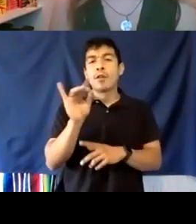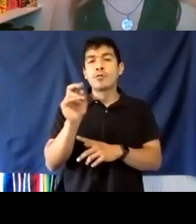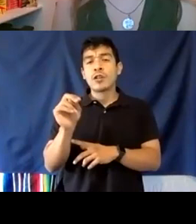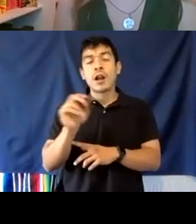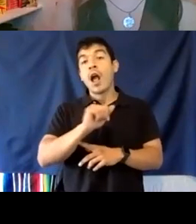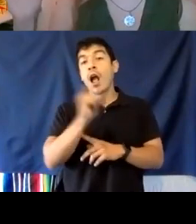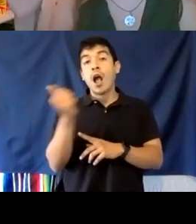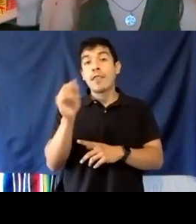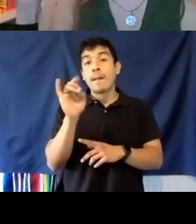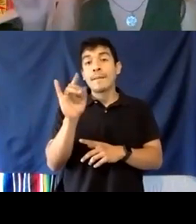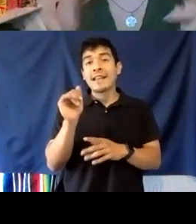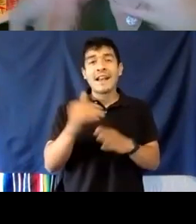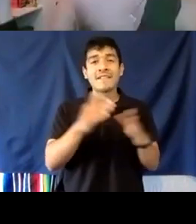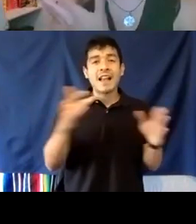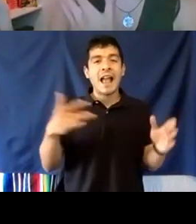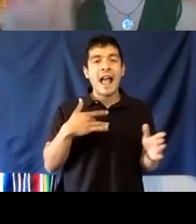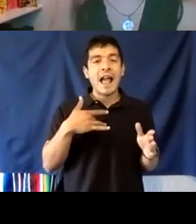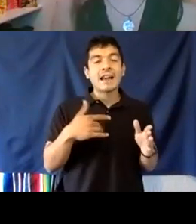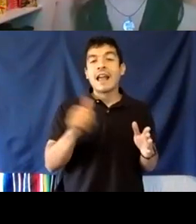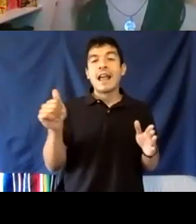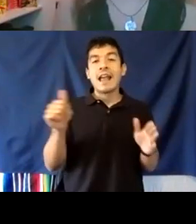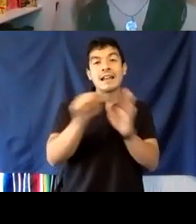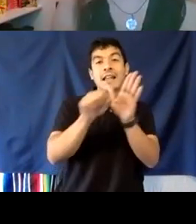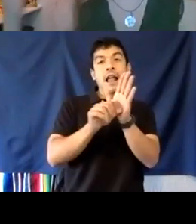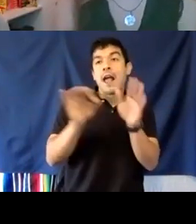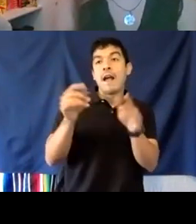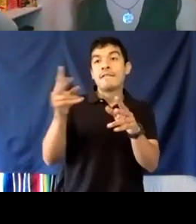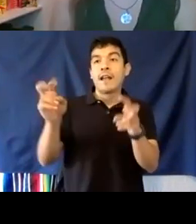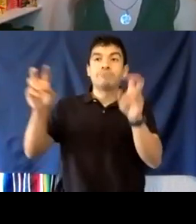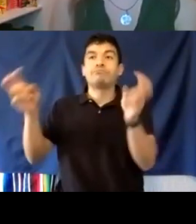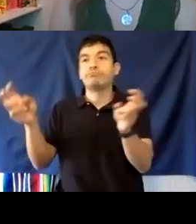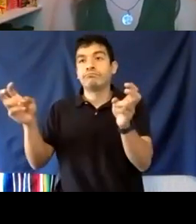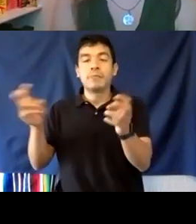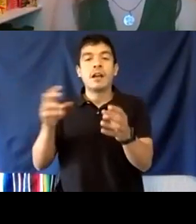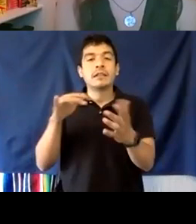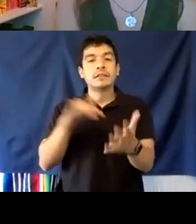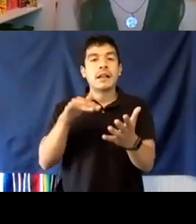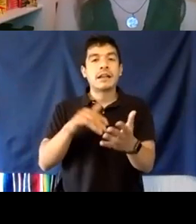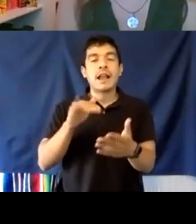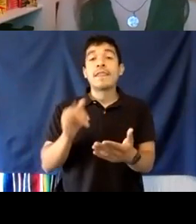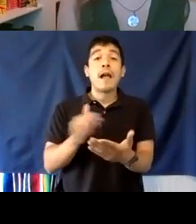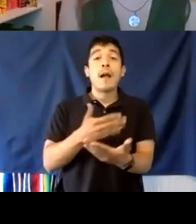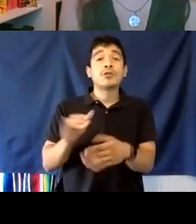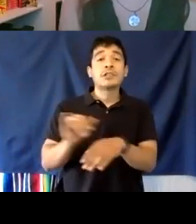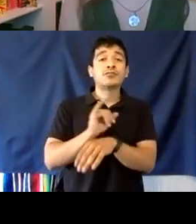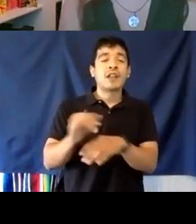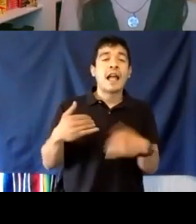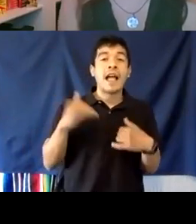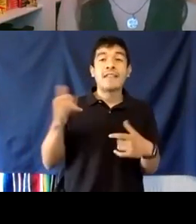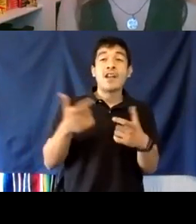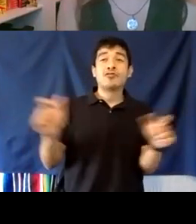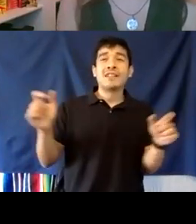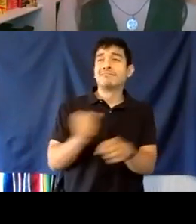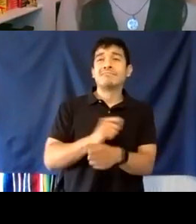fields have had sort of a state of the fill in the blank kind of study. The music industry had this at the time of its greatest